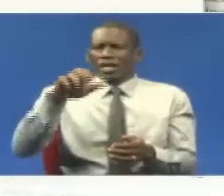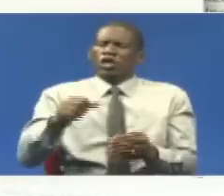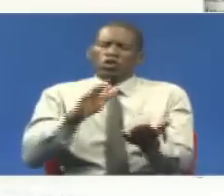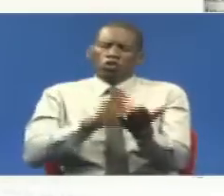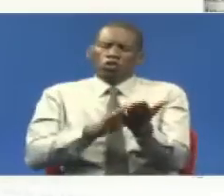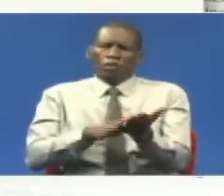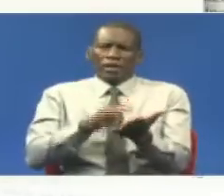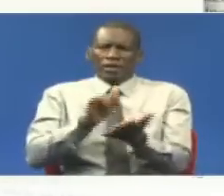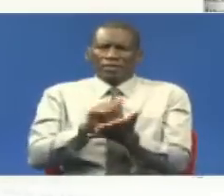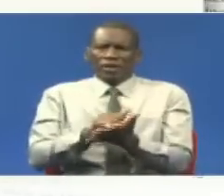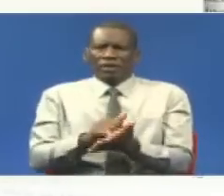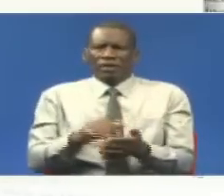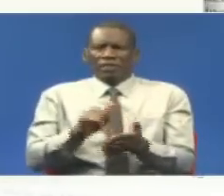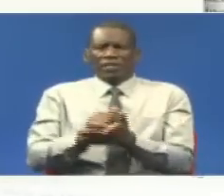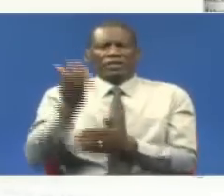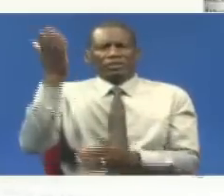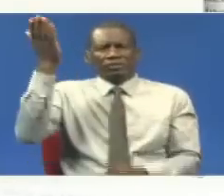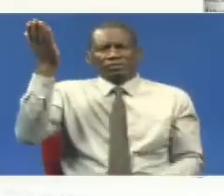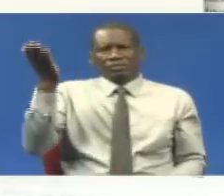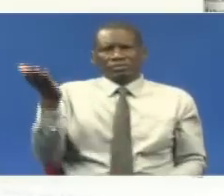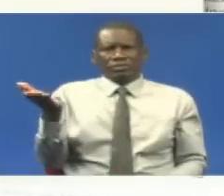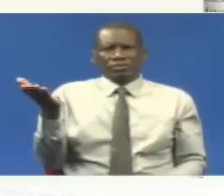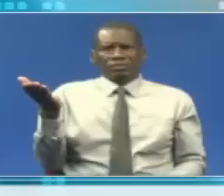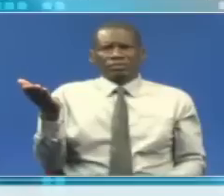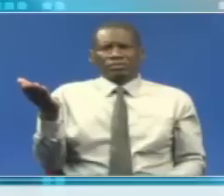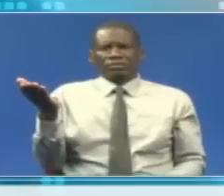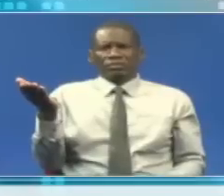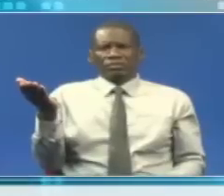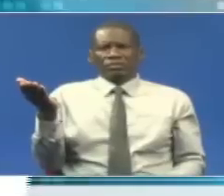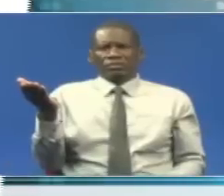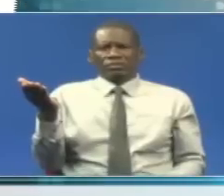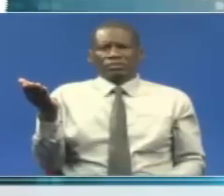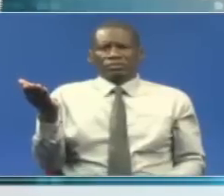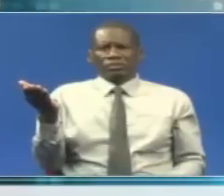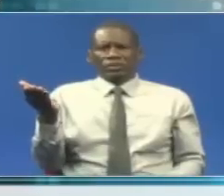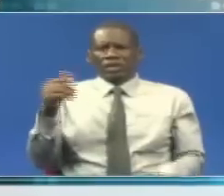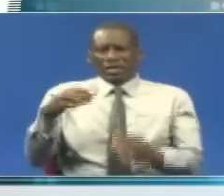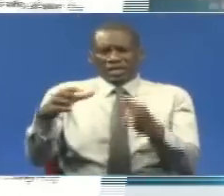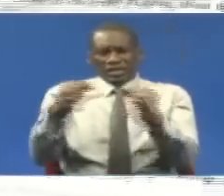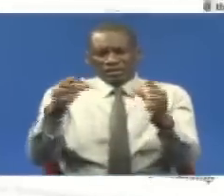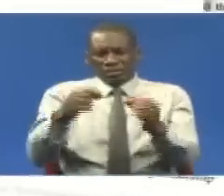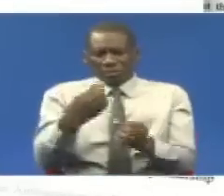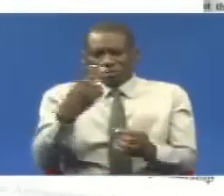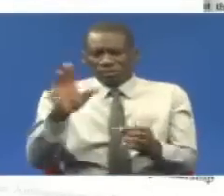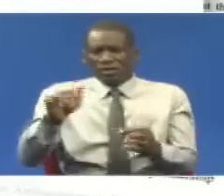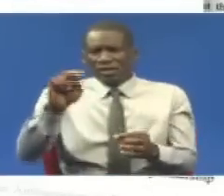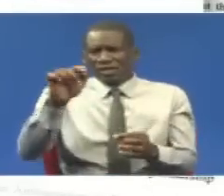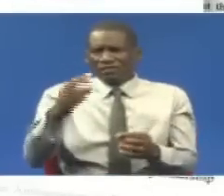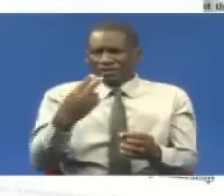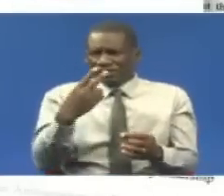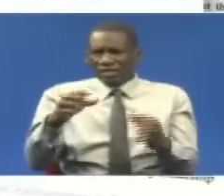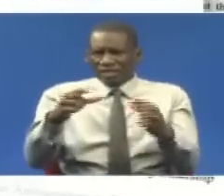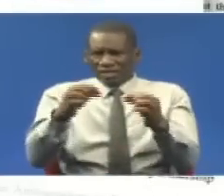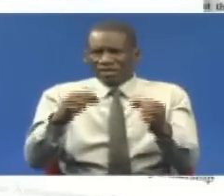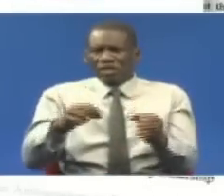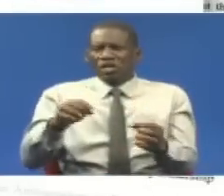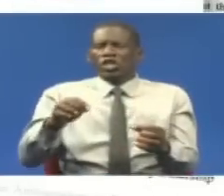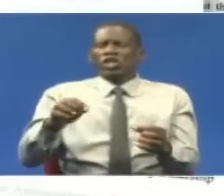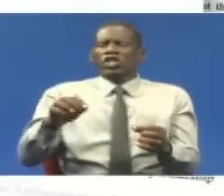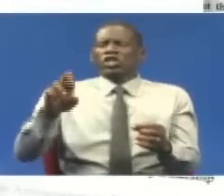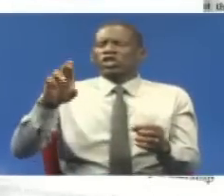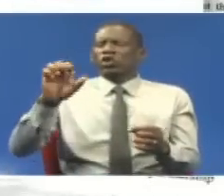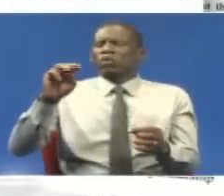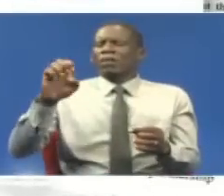and I quote, "the African group has joined us." In a statement seen by NTV, the Romanian Foreign Affairs